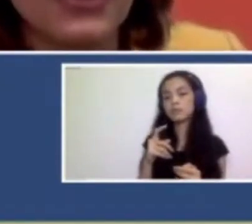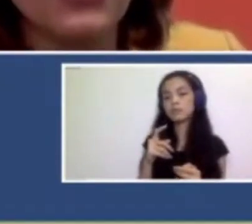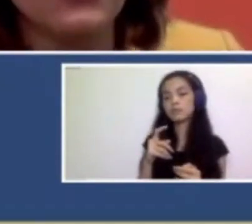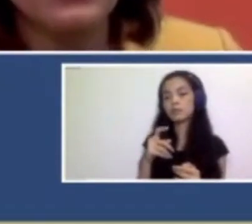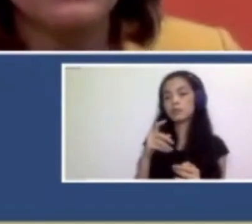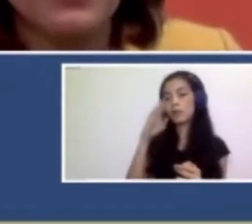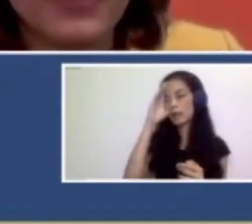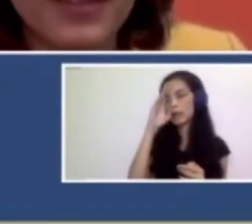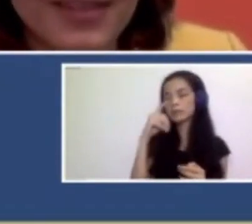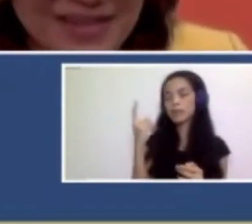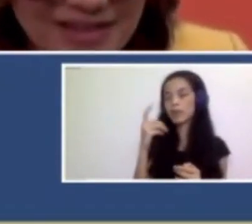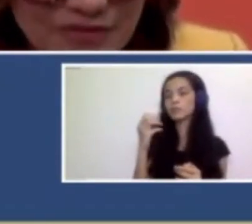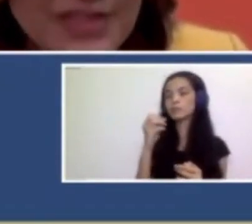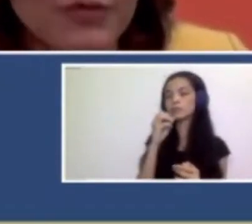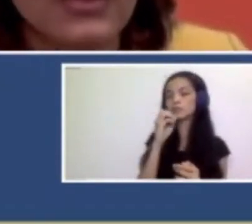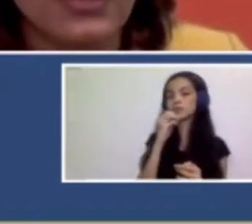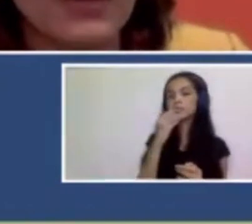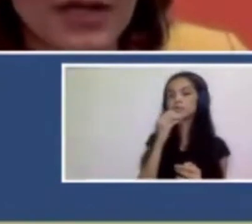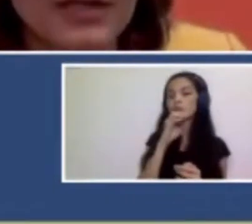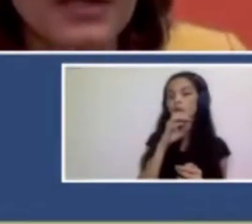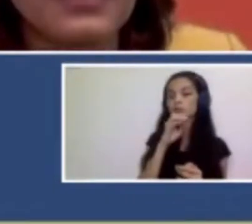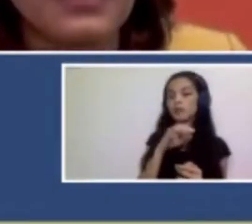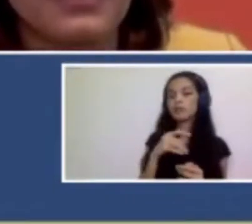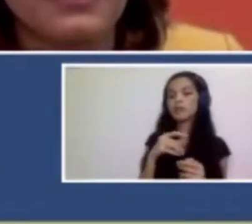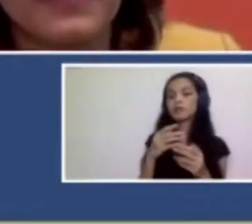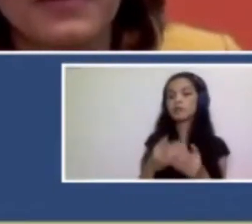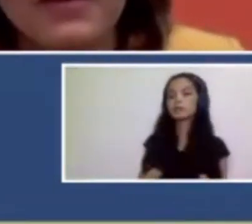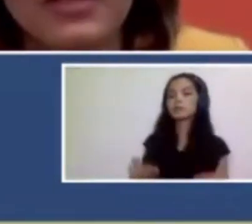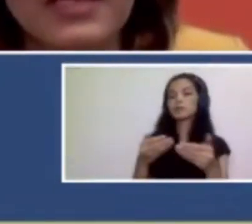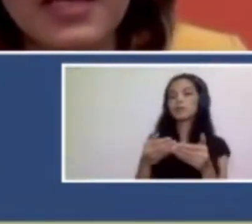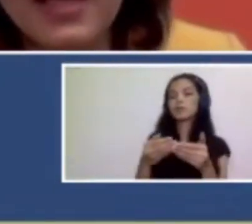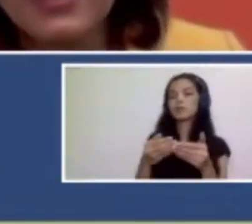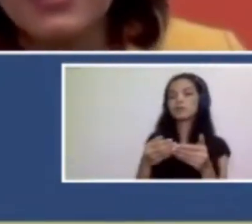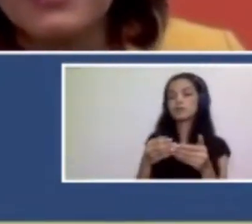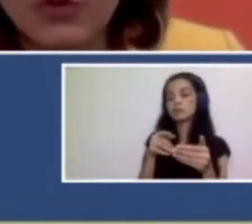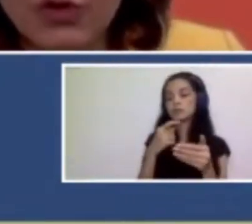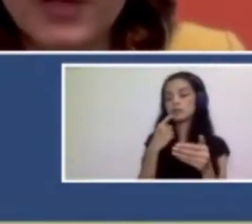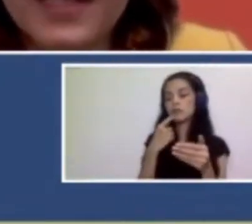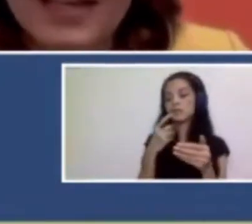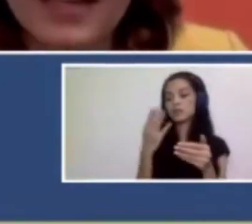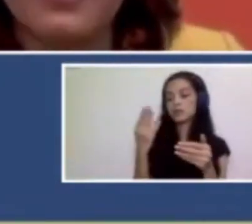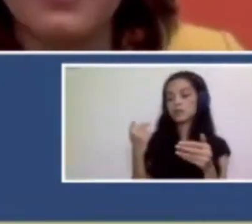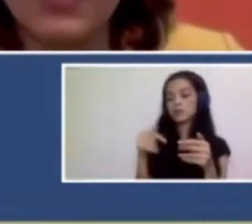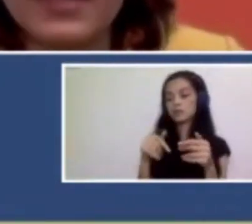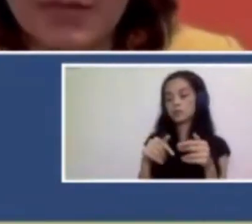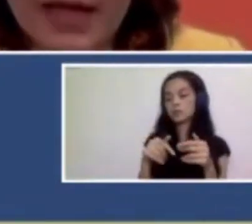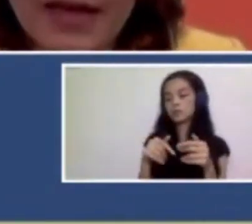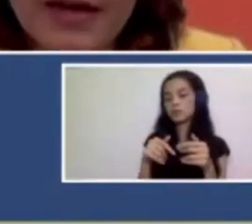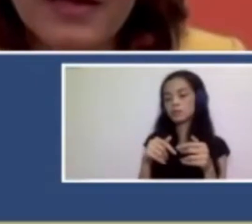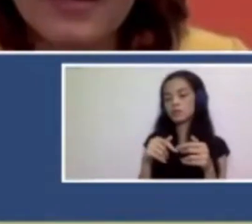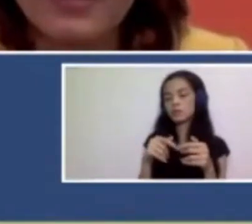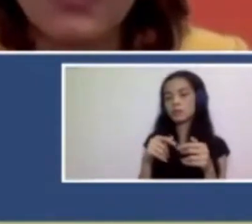So after the first situation that we had in this context, as a group, we decided that it was a man